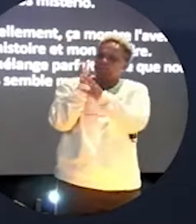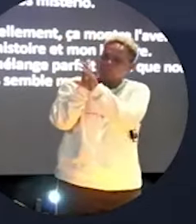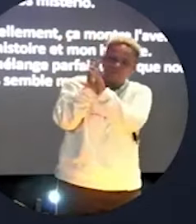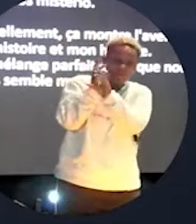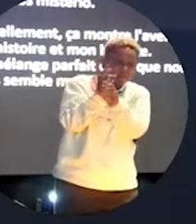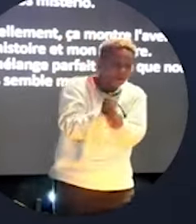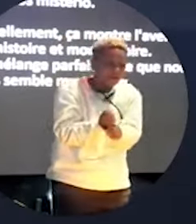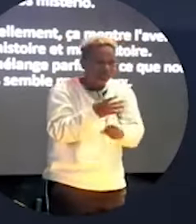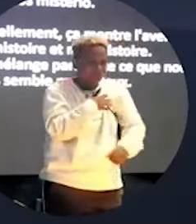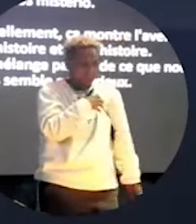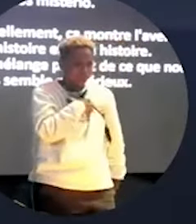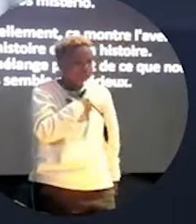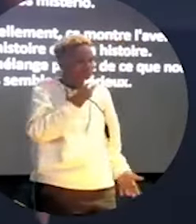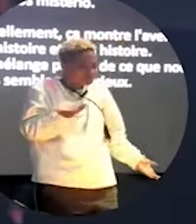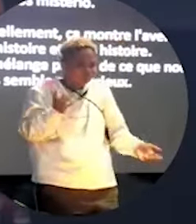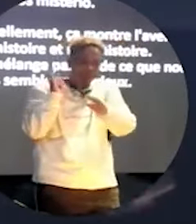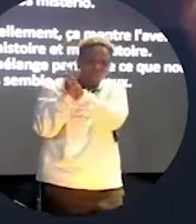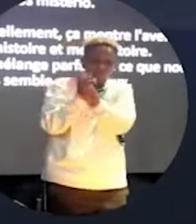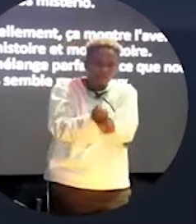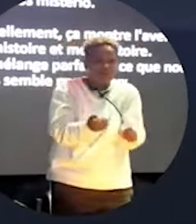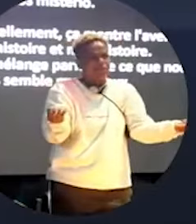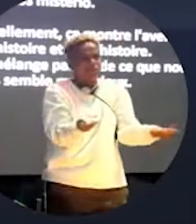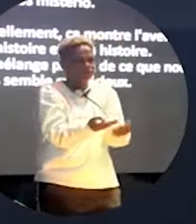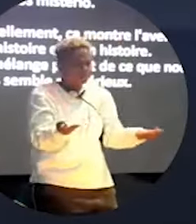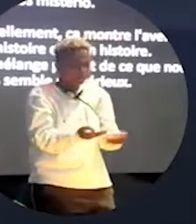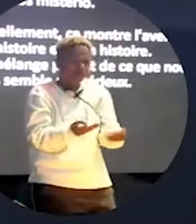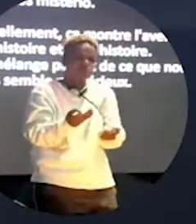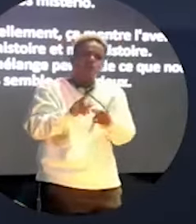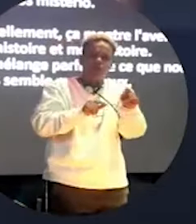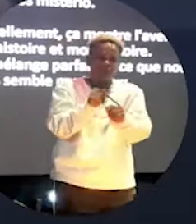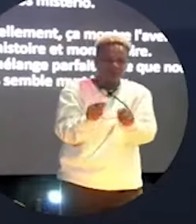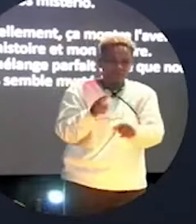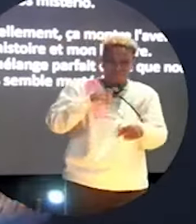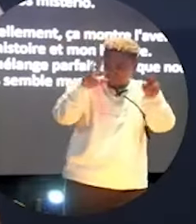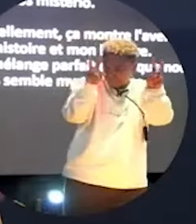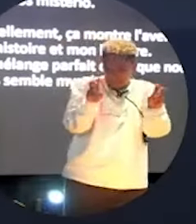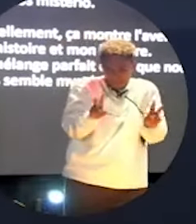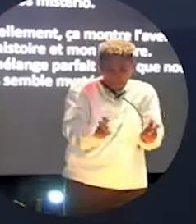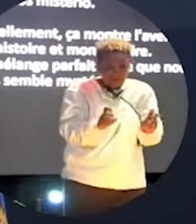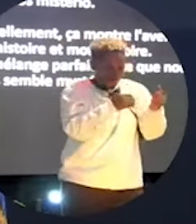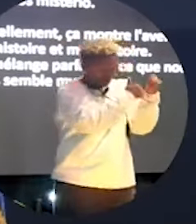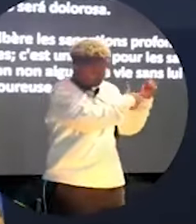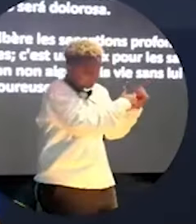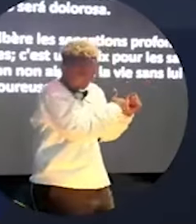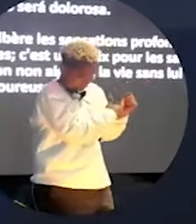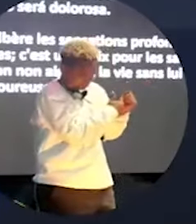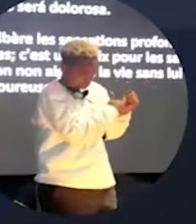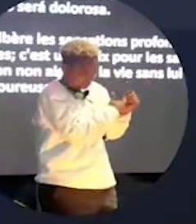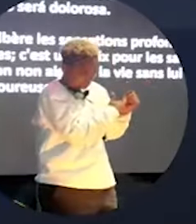story. A perfect blend of what we know and what we call a mystery. It releases